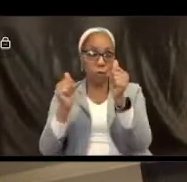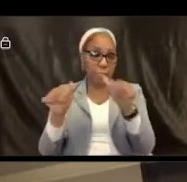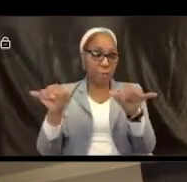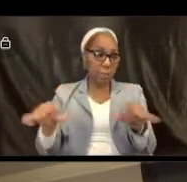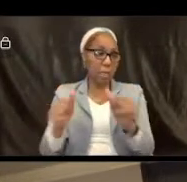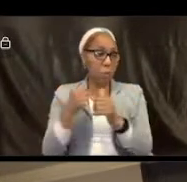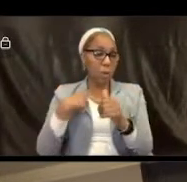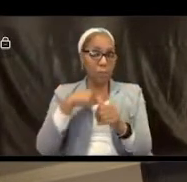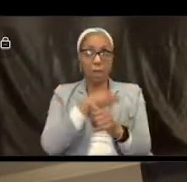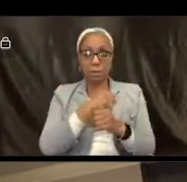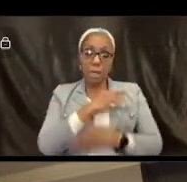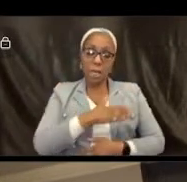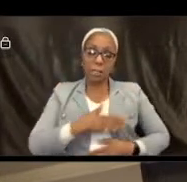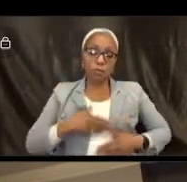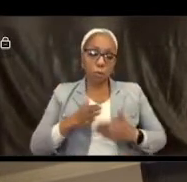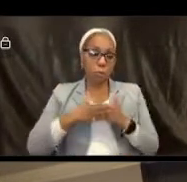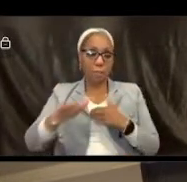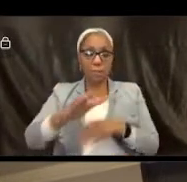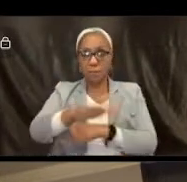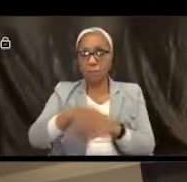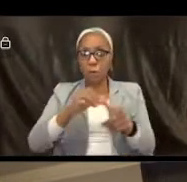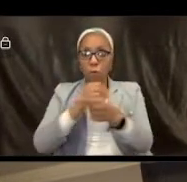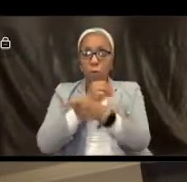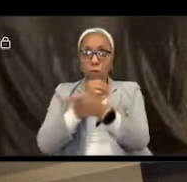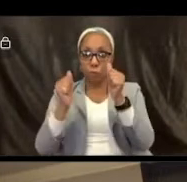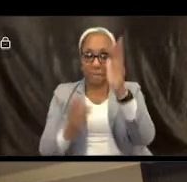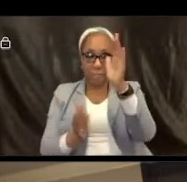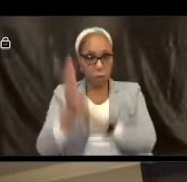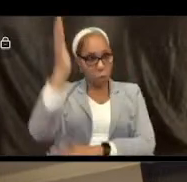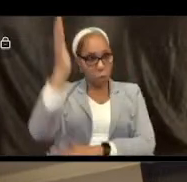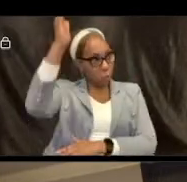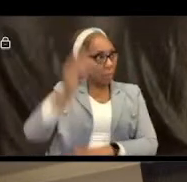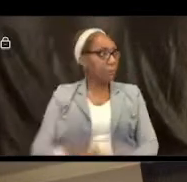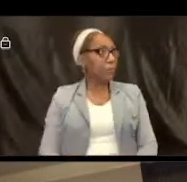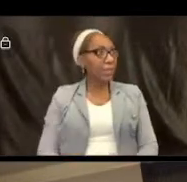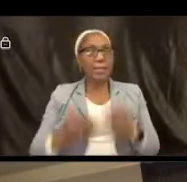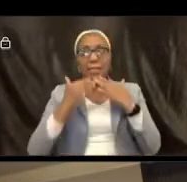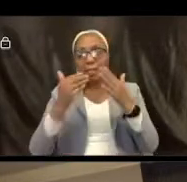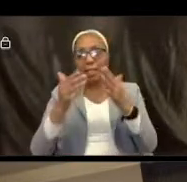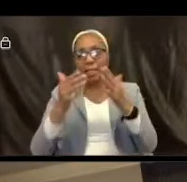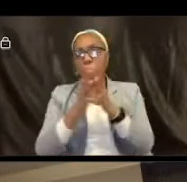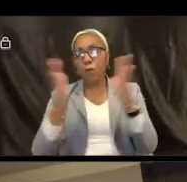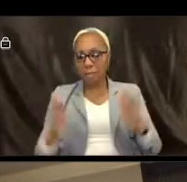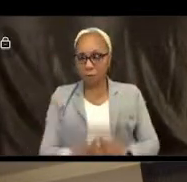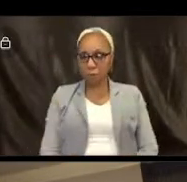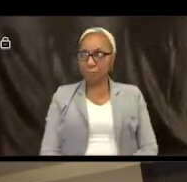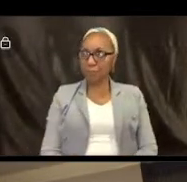with us and enjoy the rest of the evening, or you can go. Thank you very much.